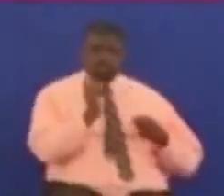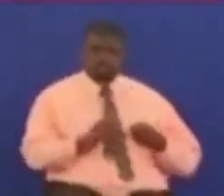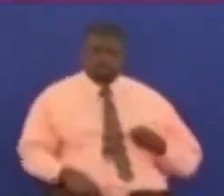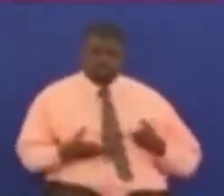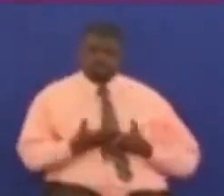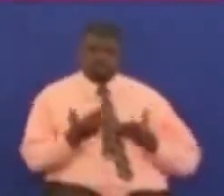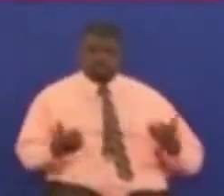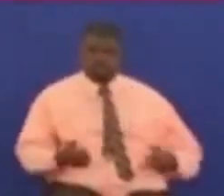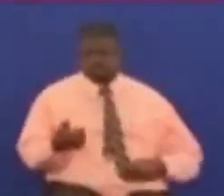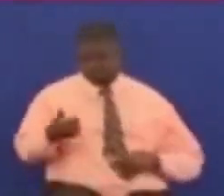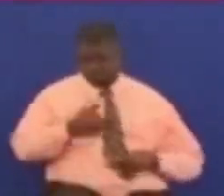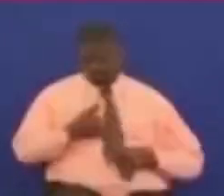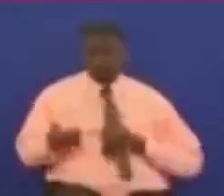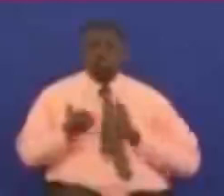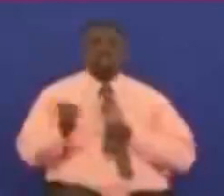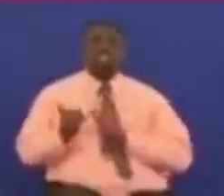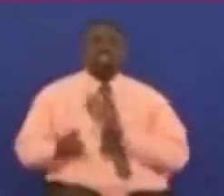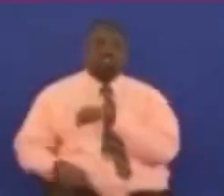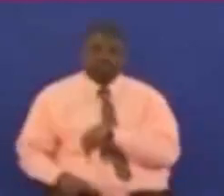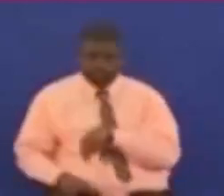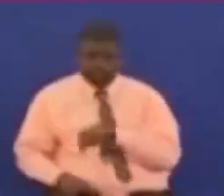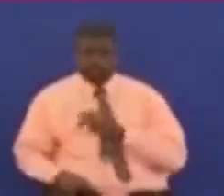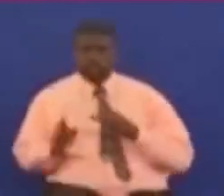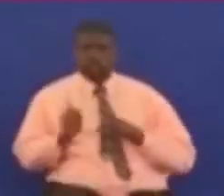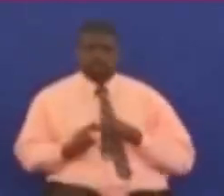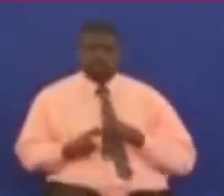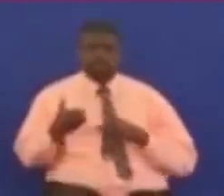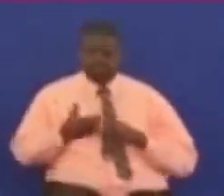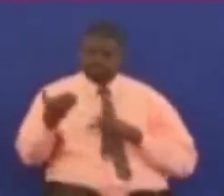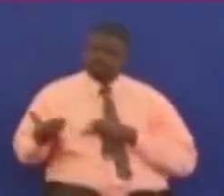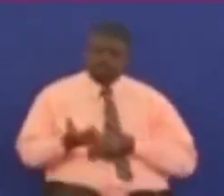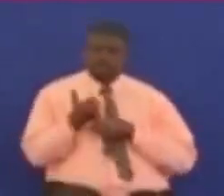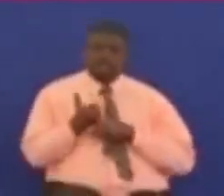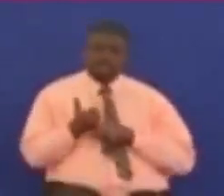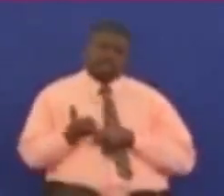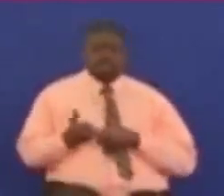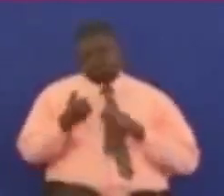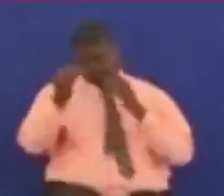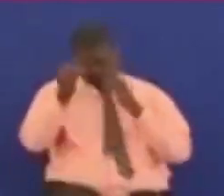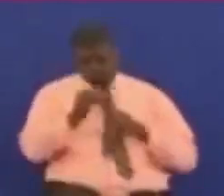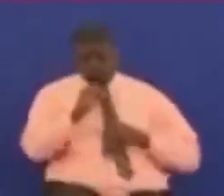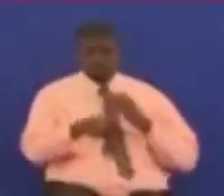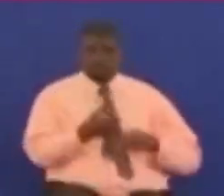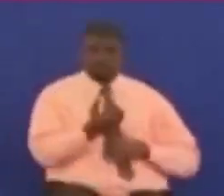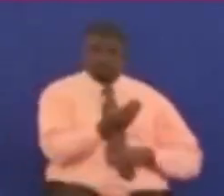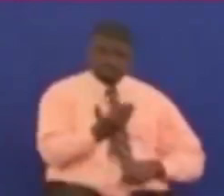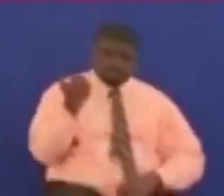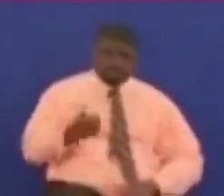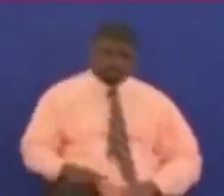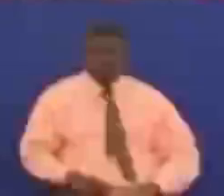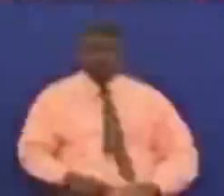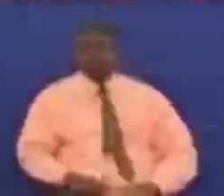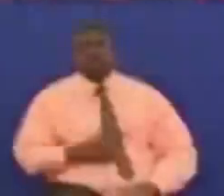because I'm a lawyer, I'm patriot, and also I got a training through this parliament for 5 years to legislate.